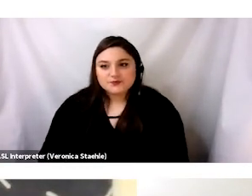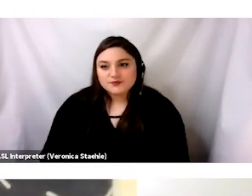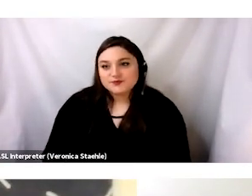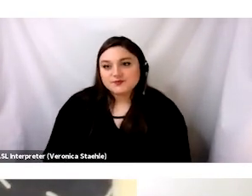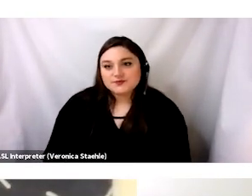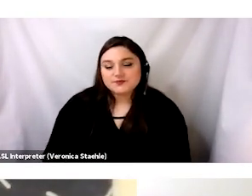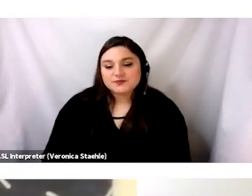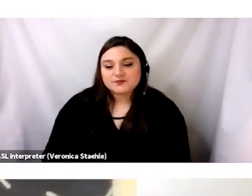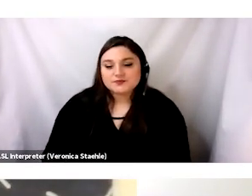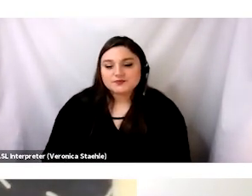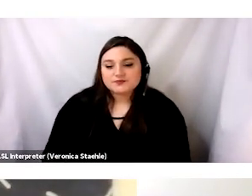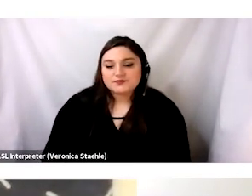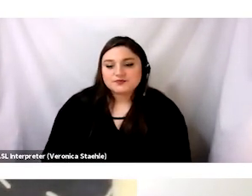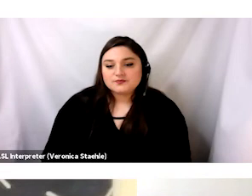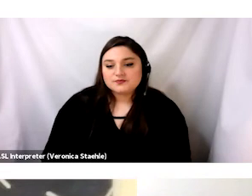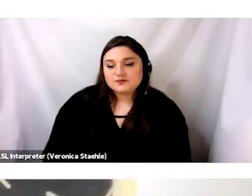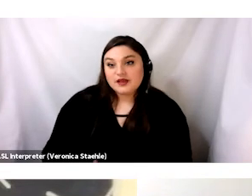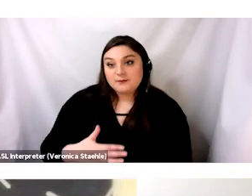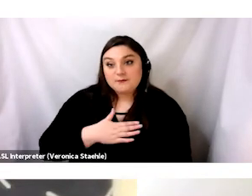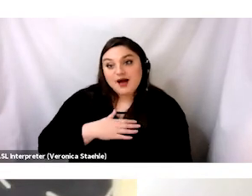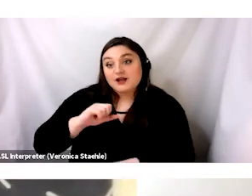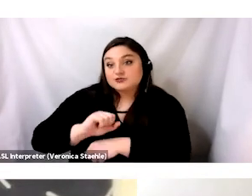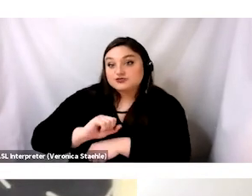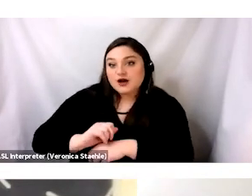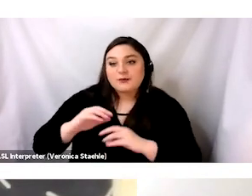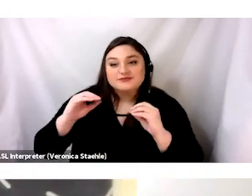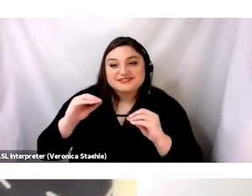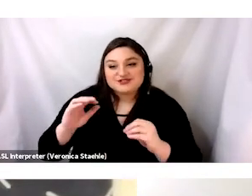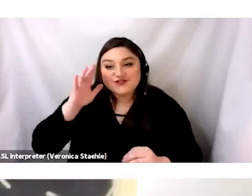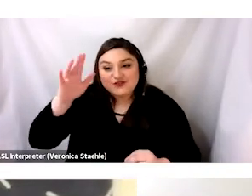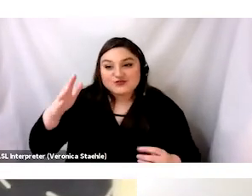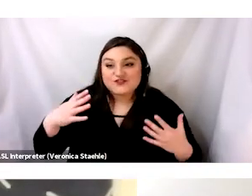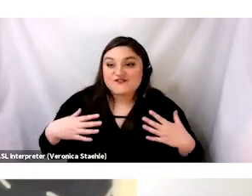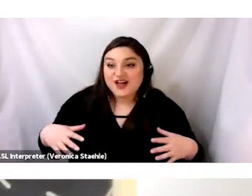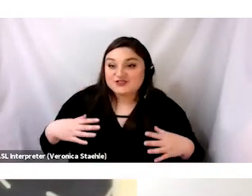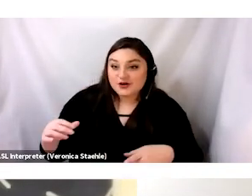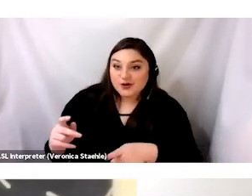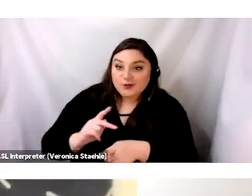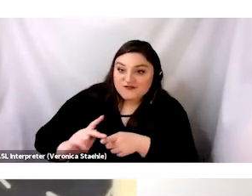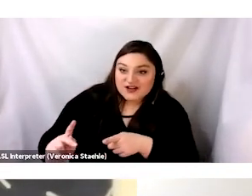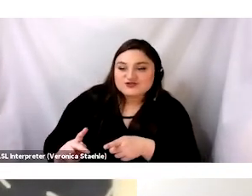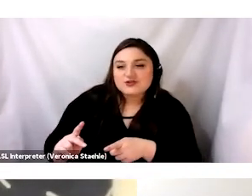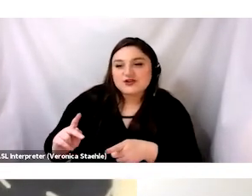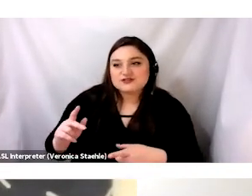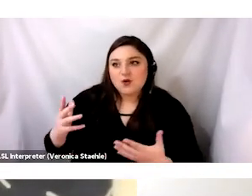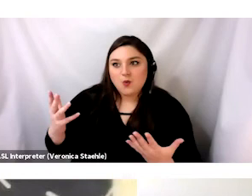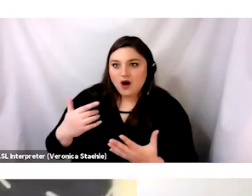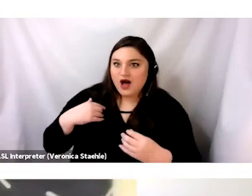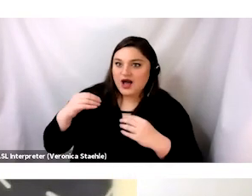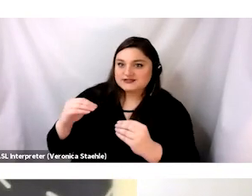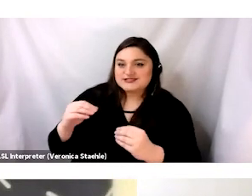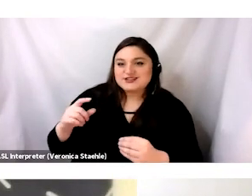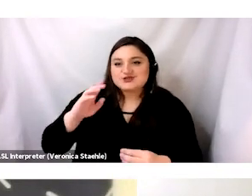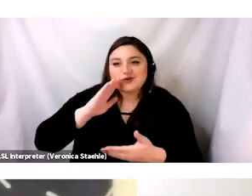future fashion professionals that that will be making decisions, that they'll be designers, they'll be